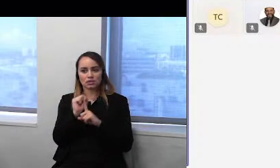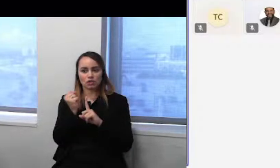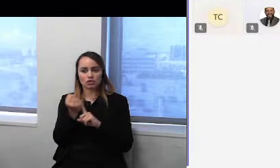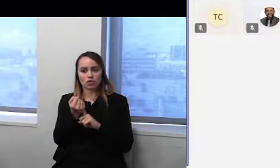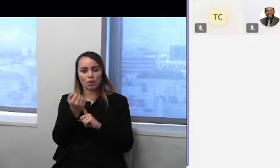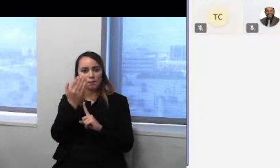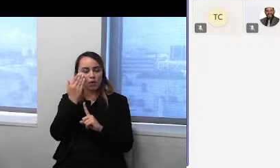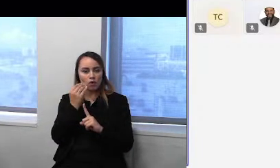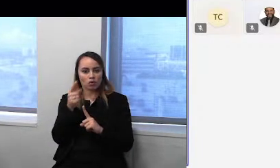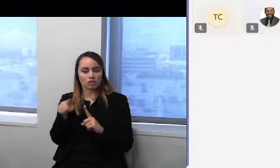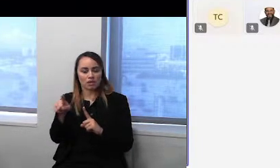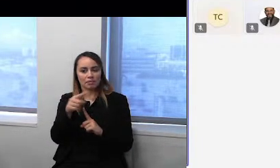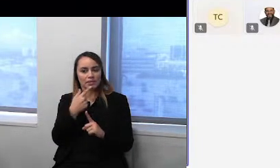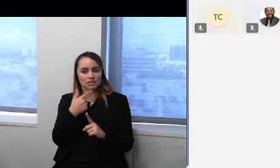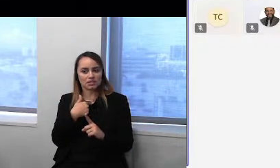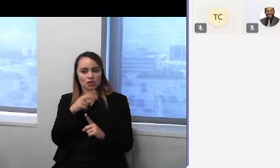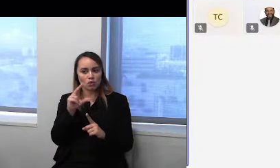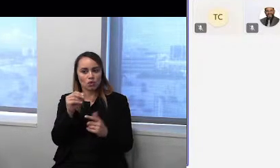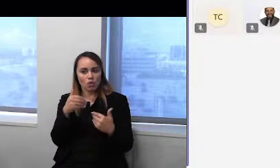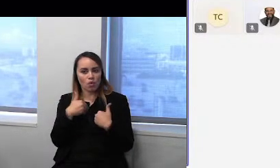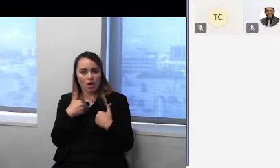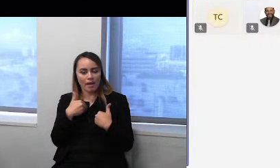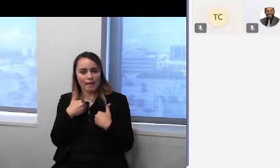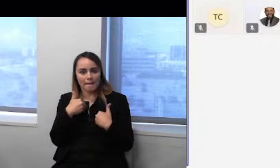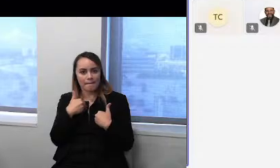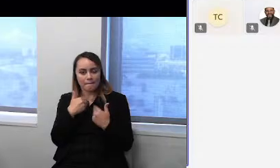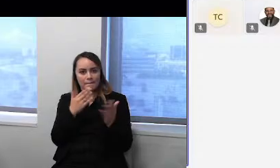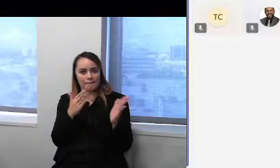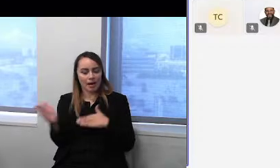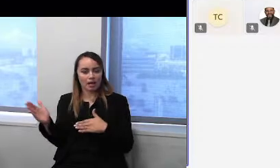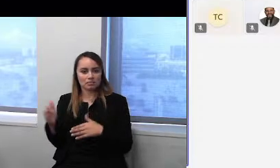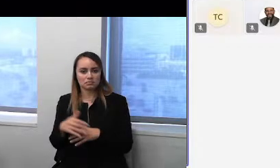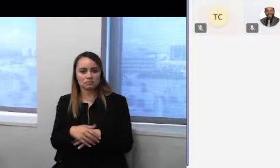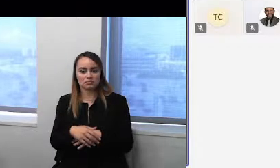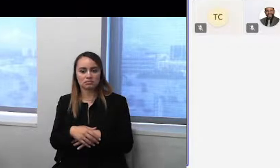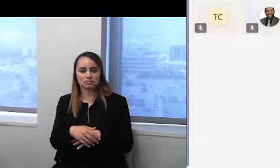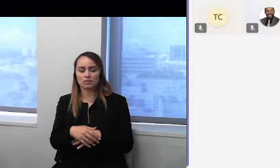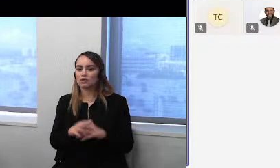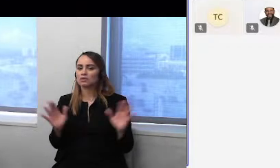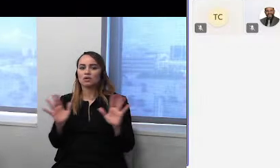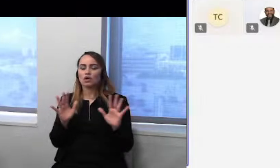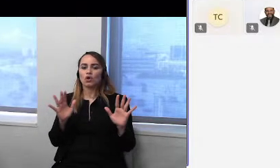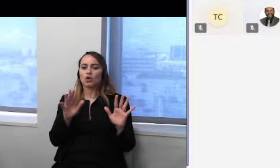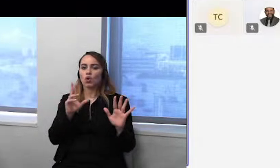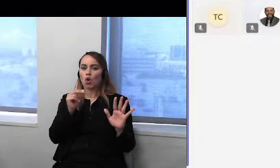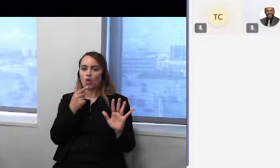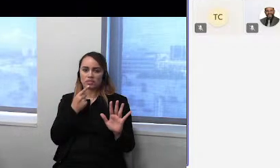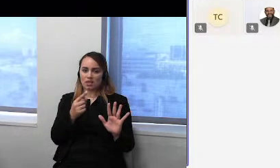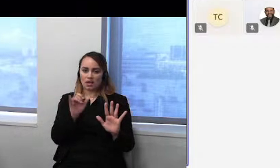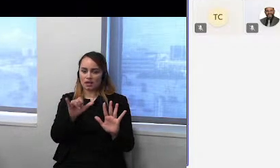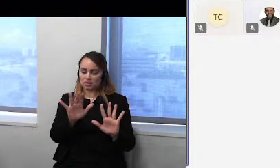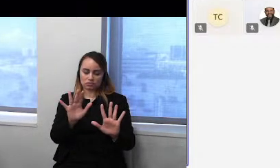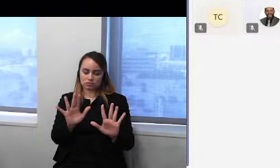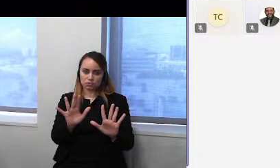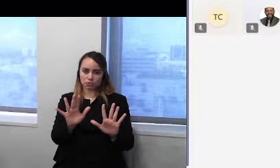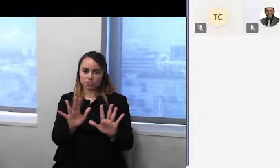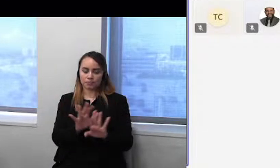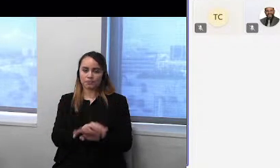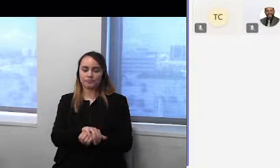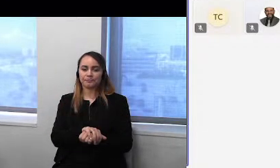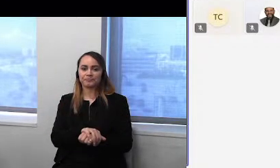Help me, please. I did not say that. I want to start there for the record. We're